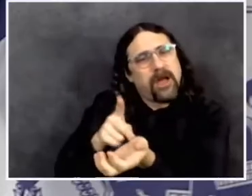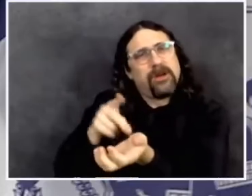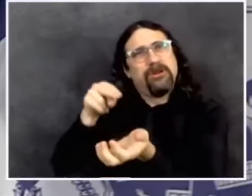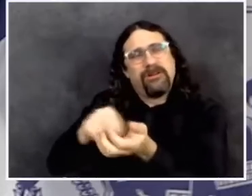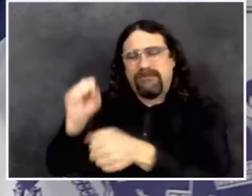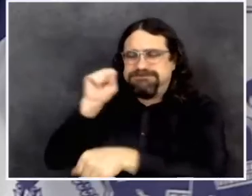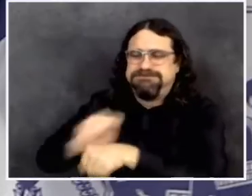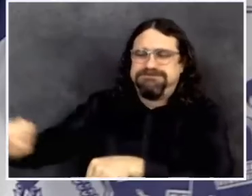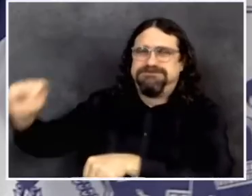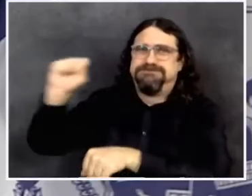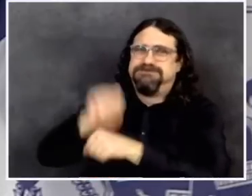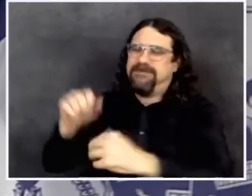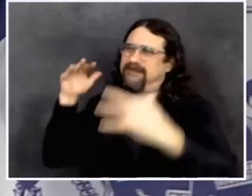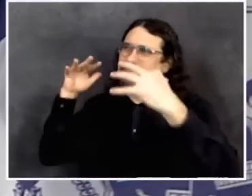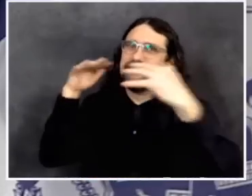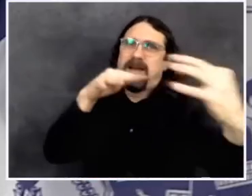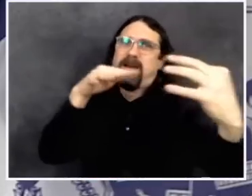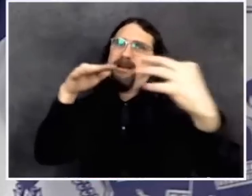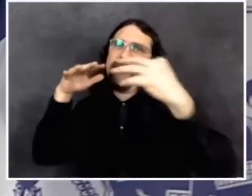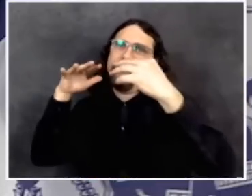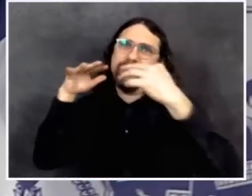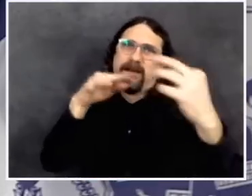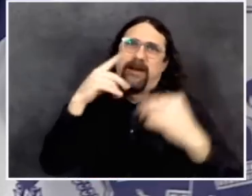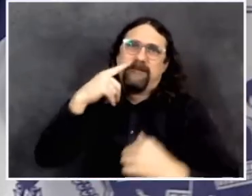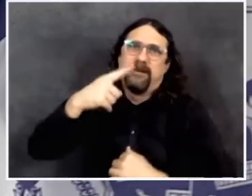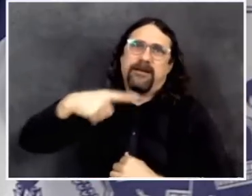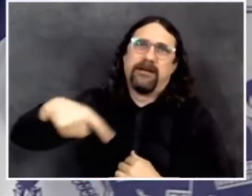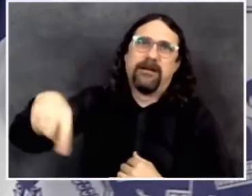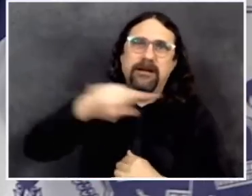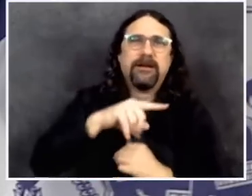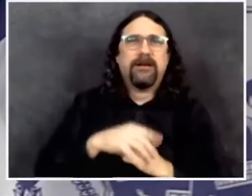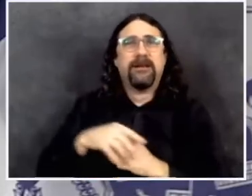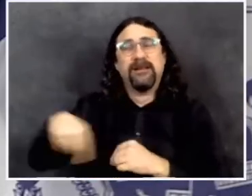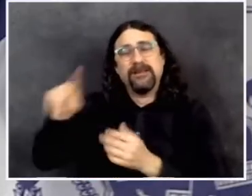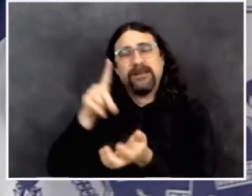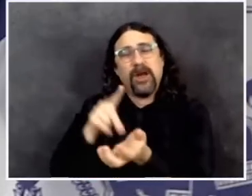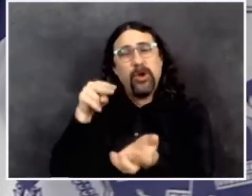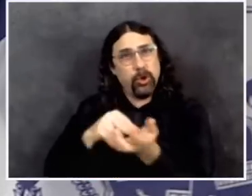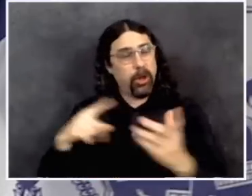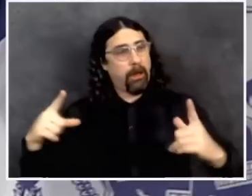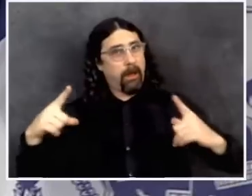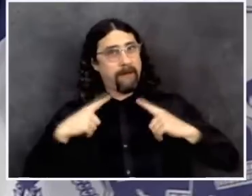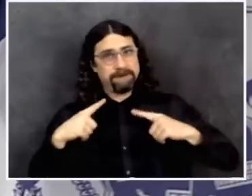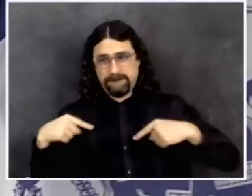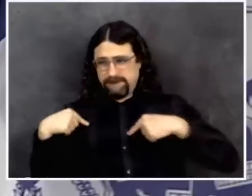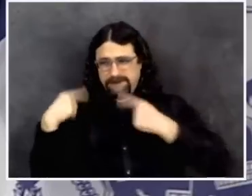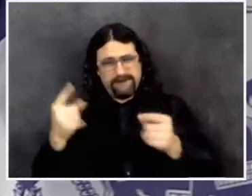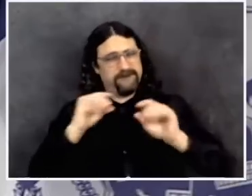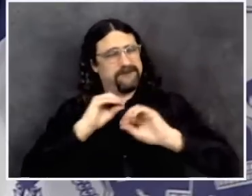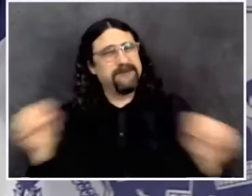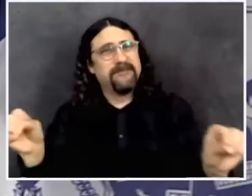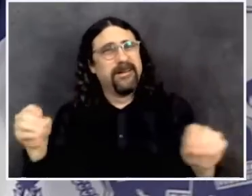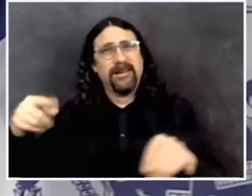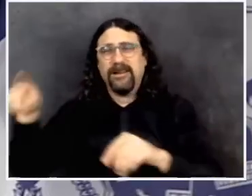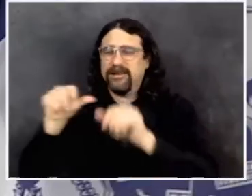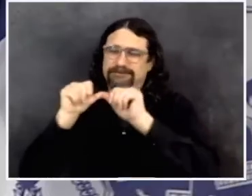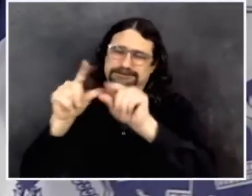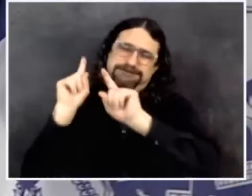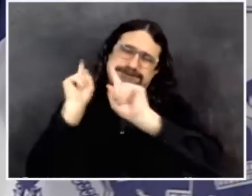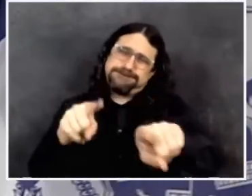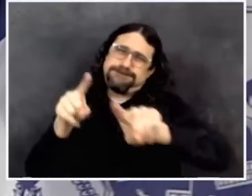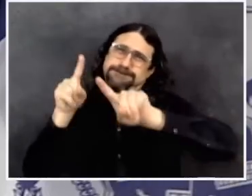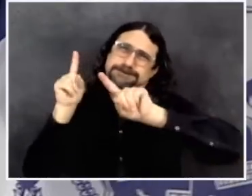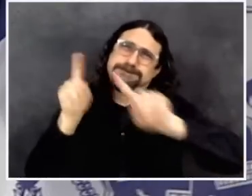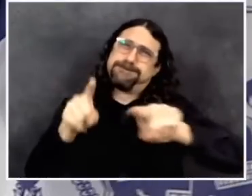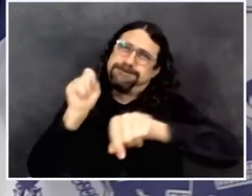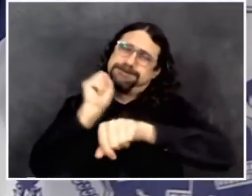stopped saving lives. So we are now getting them much greater numbers of reinforcements to give them a break, to give them a